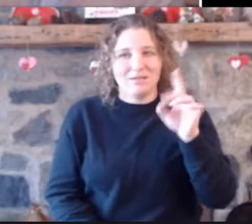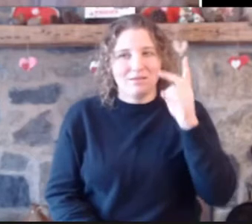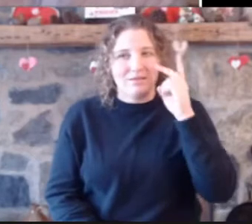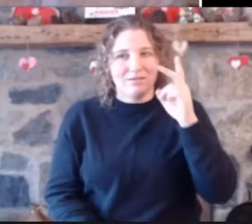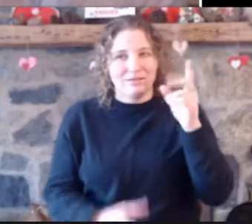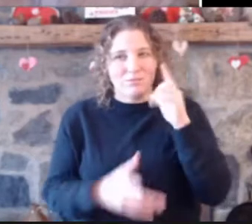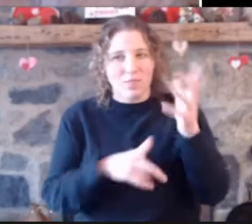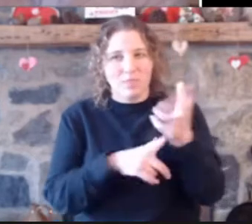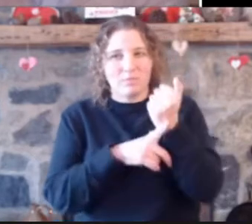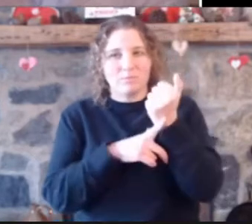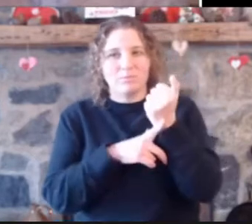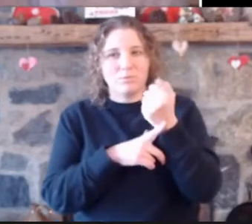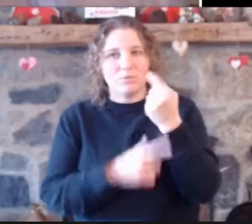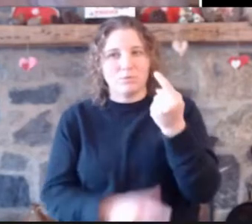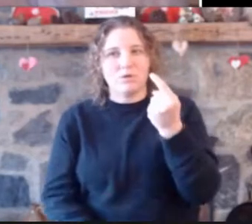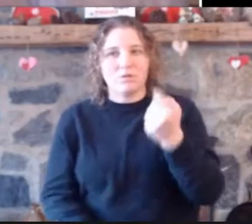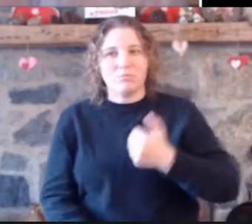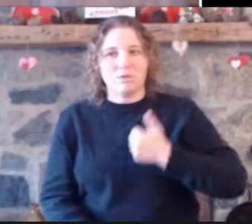living coelacanth.